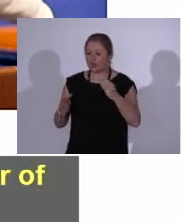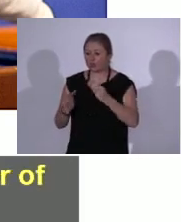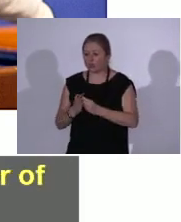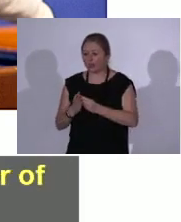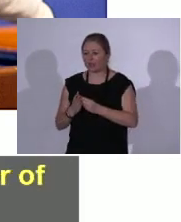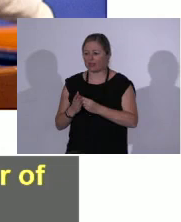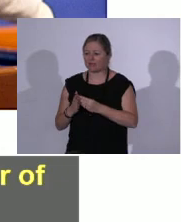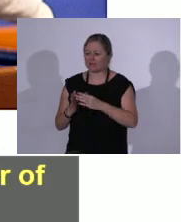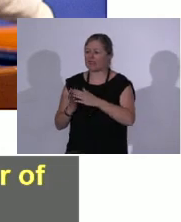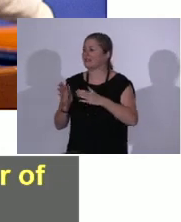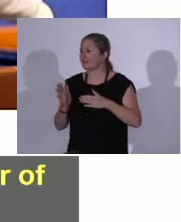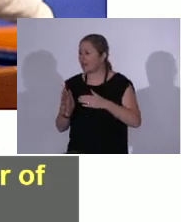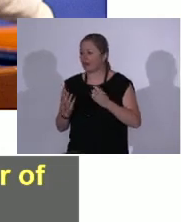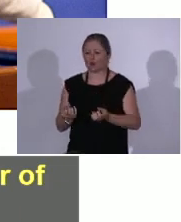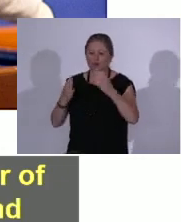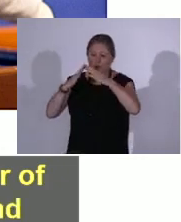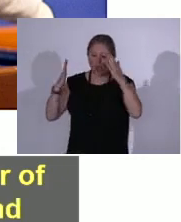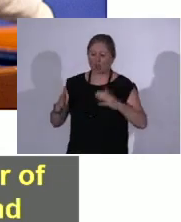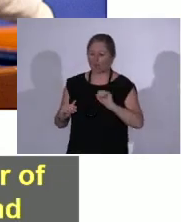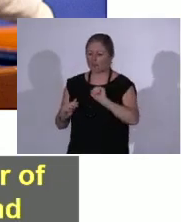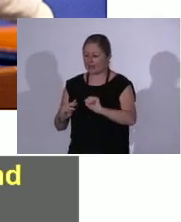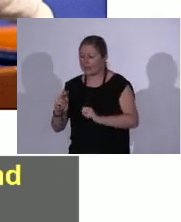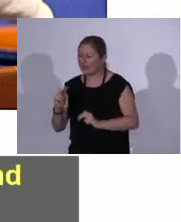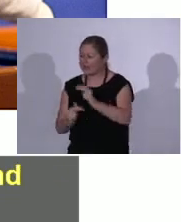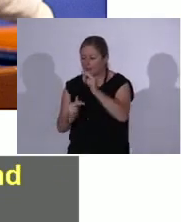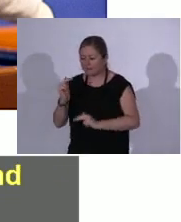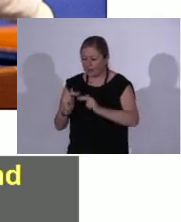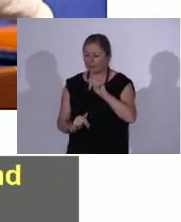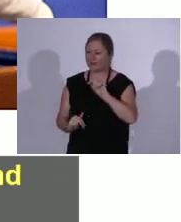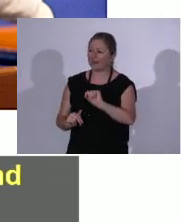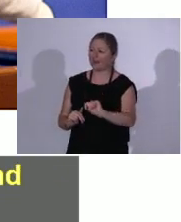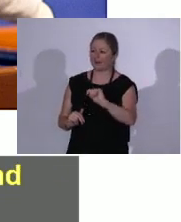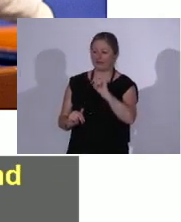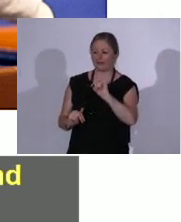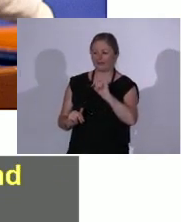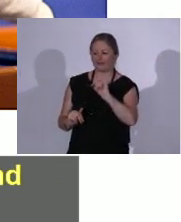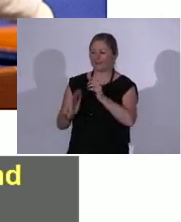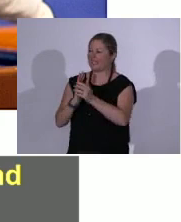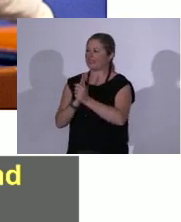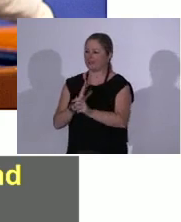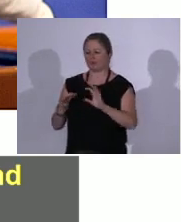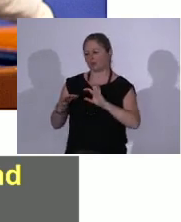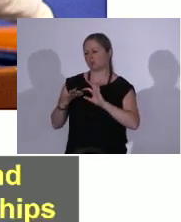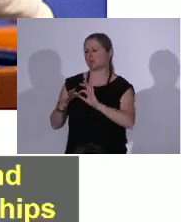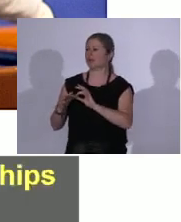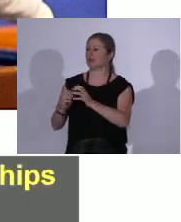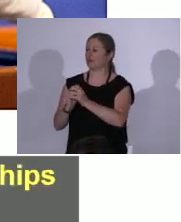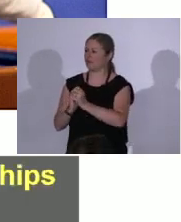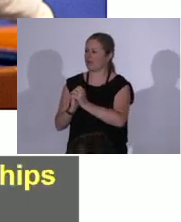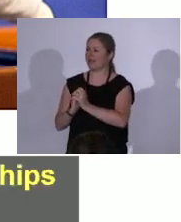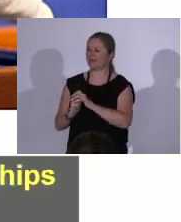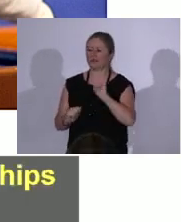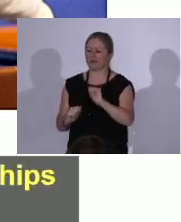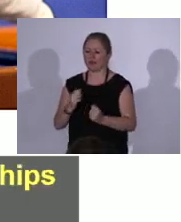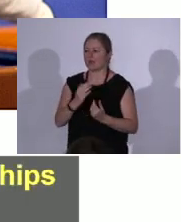disadvantage and homelessness in terms of their development, their ability to form relationships with peers, their growth and their